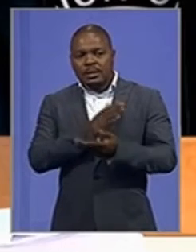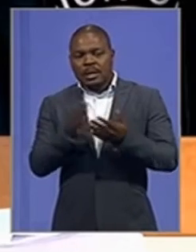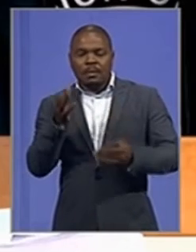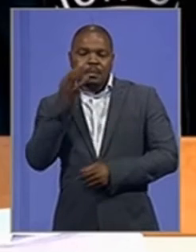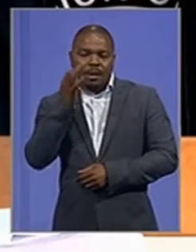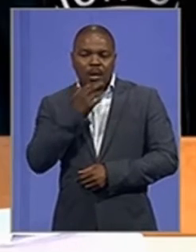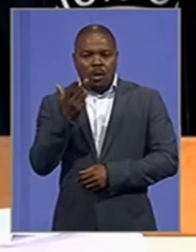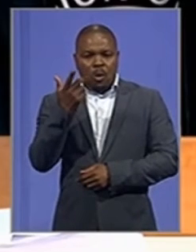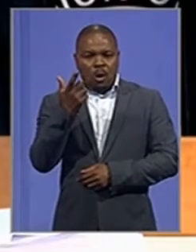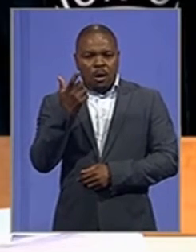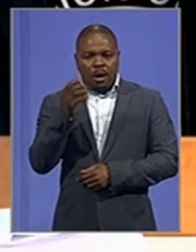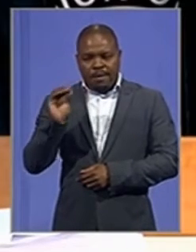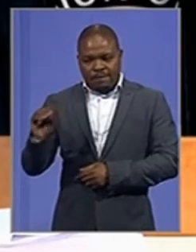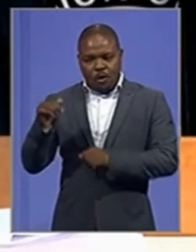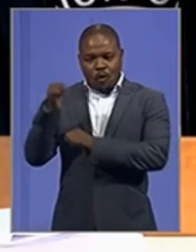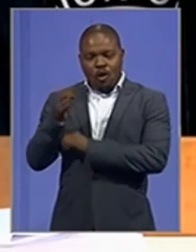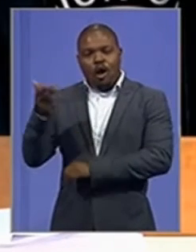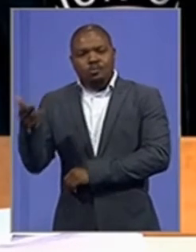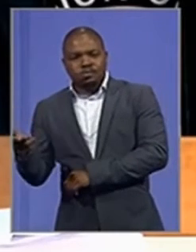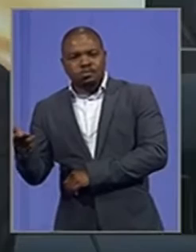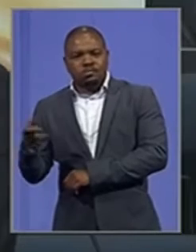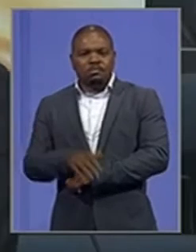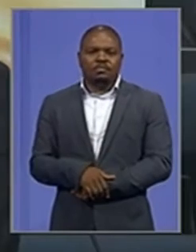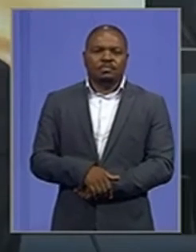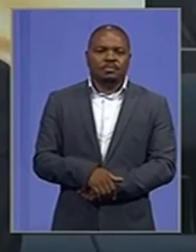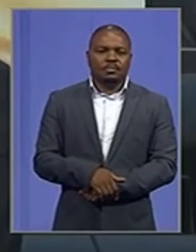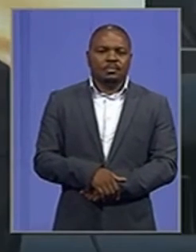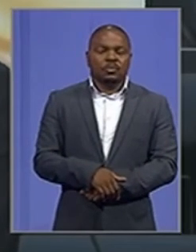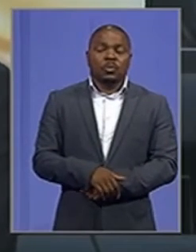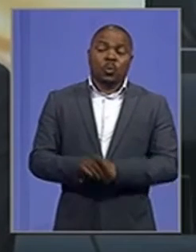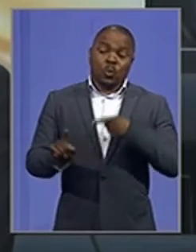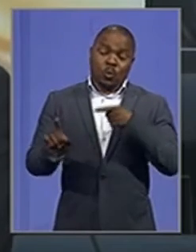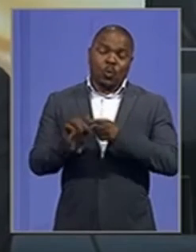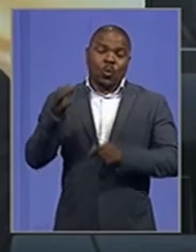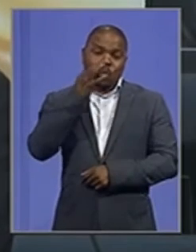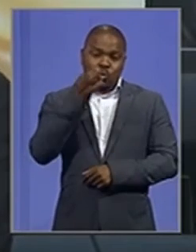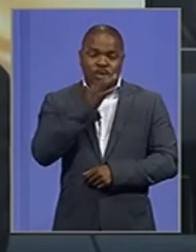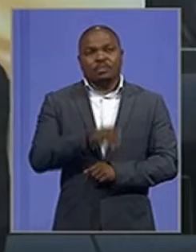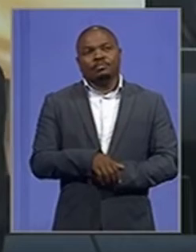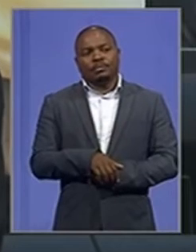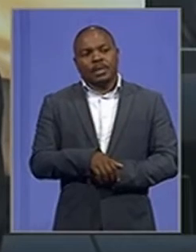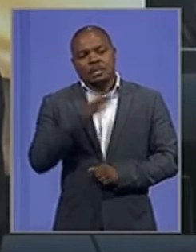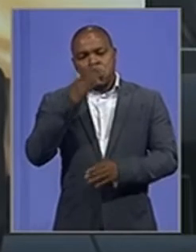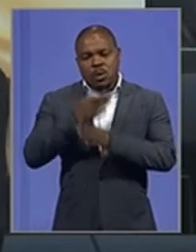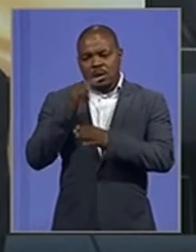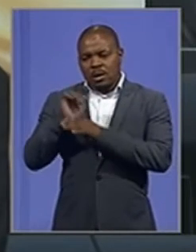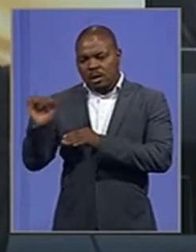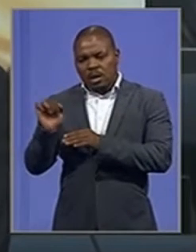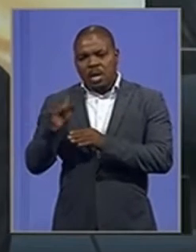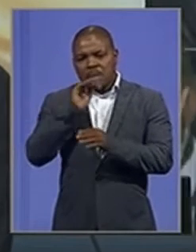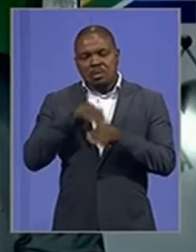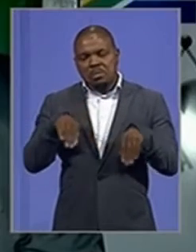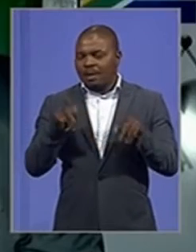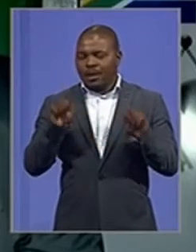gore lerumo la tlhobolo le fitlhetse teng gona ka fa kantorong. O rile se ga se kitla se kgoreletsa tiro ya